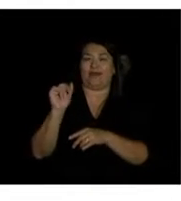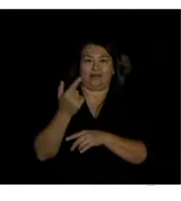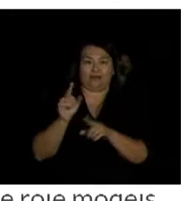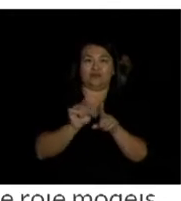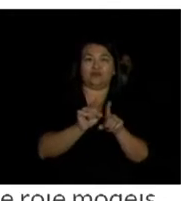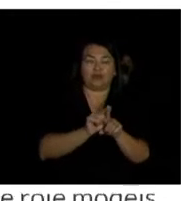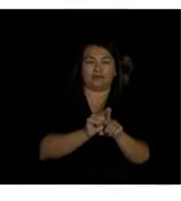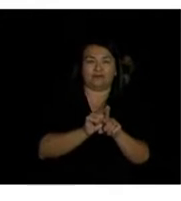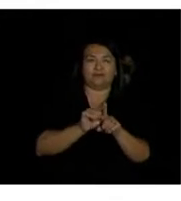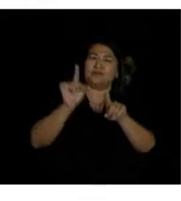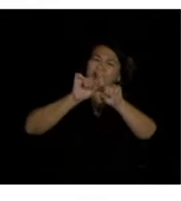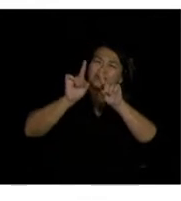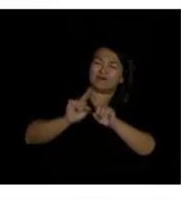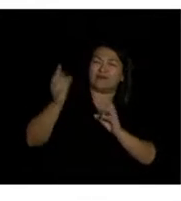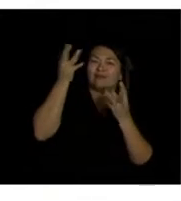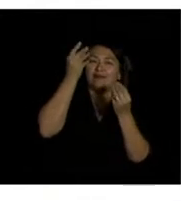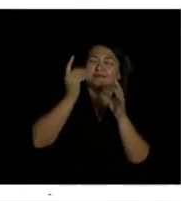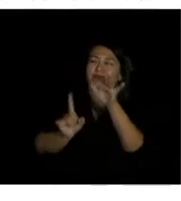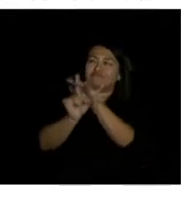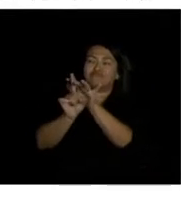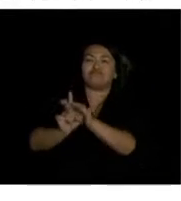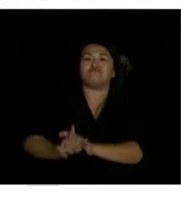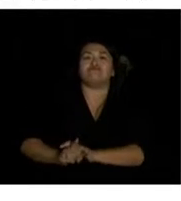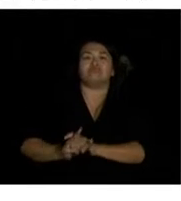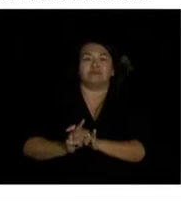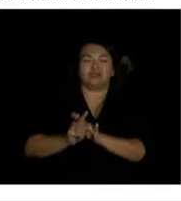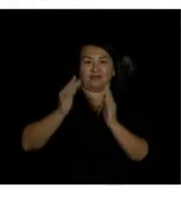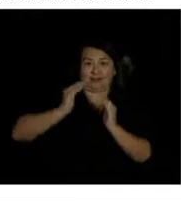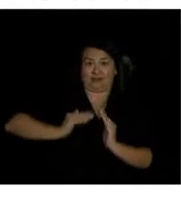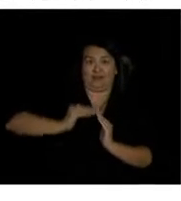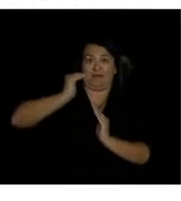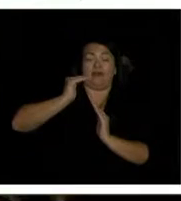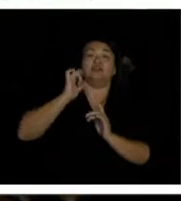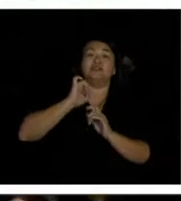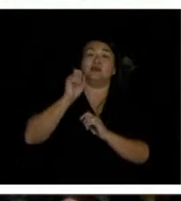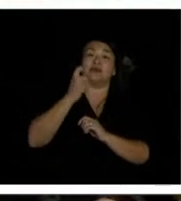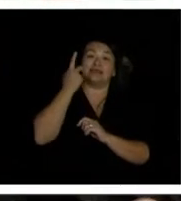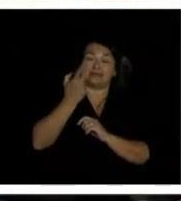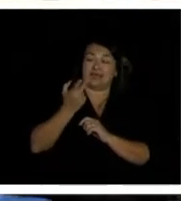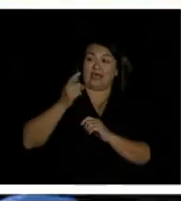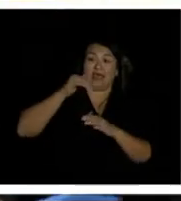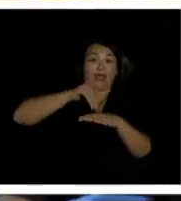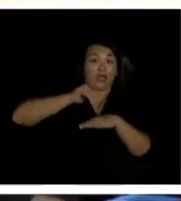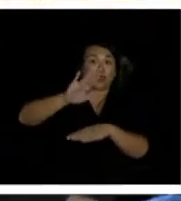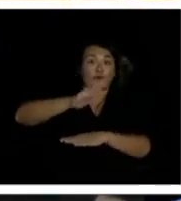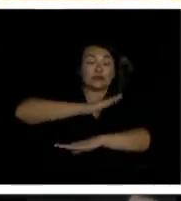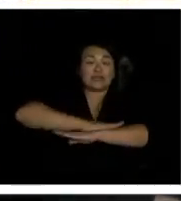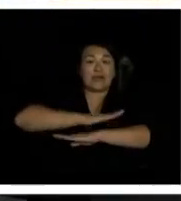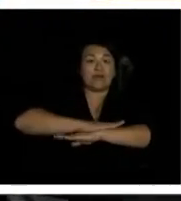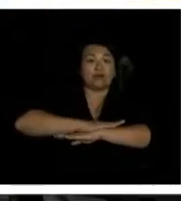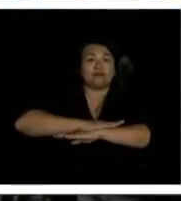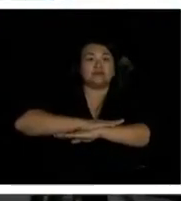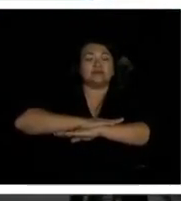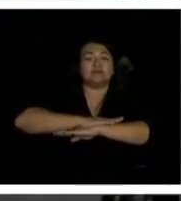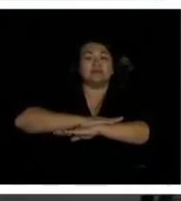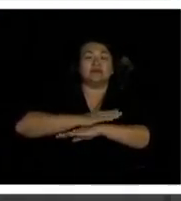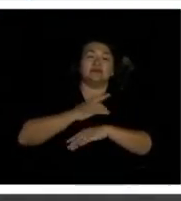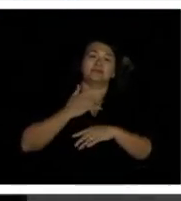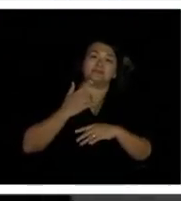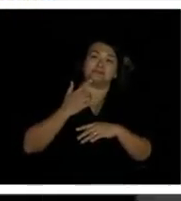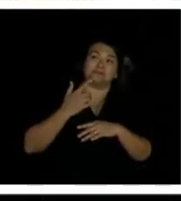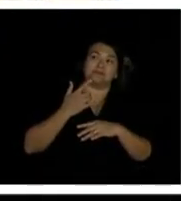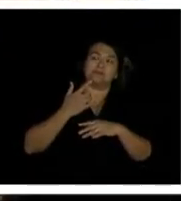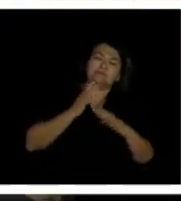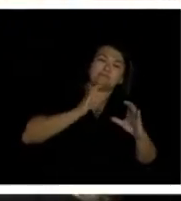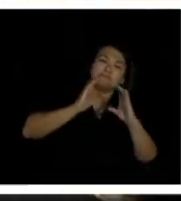of different thoughts that are rising to the top. So what I want you to do is at your tables is to spend a little time having